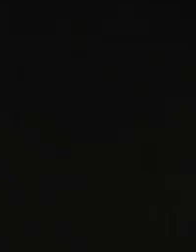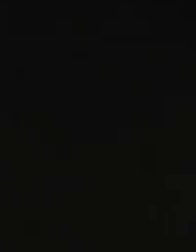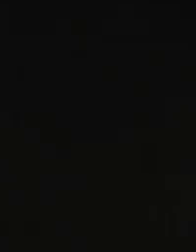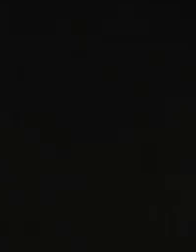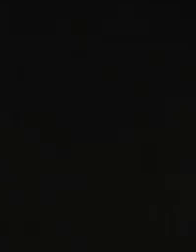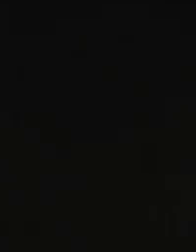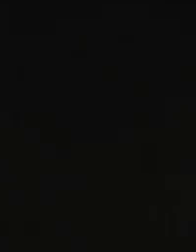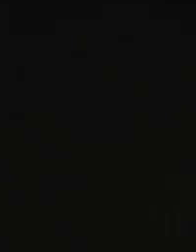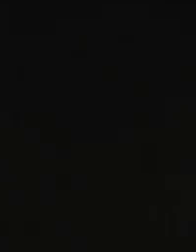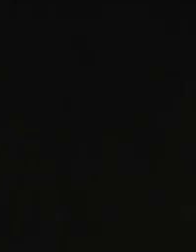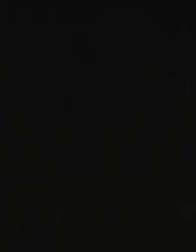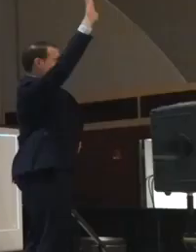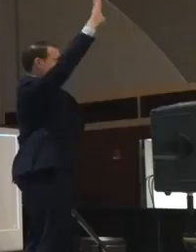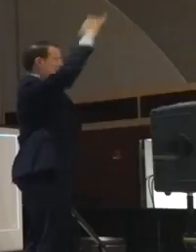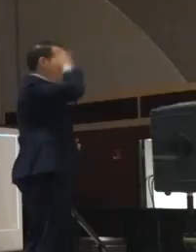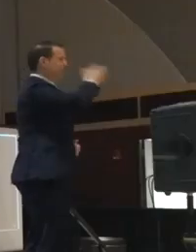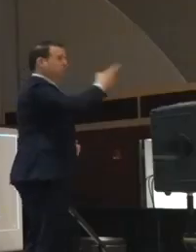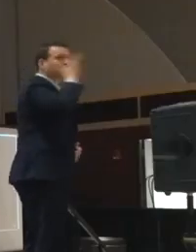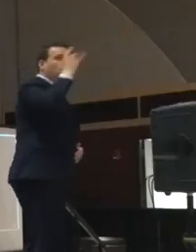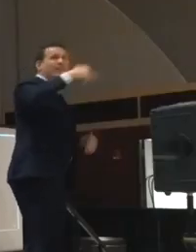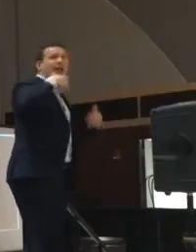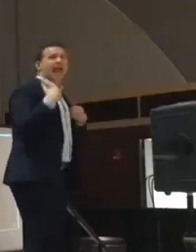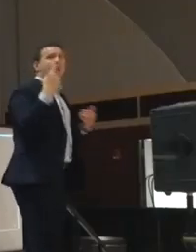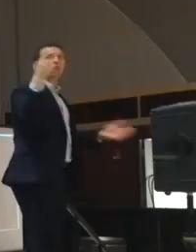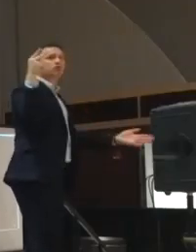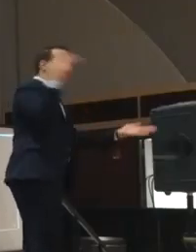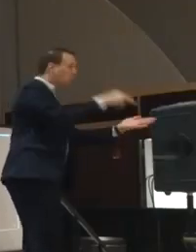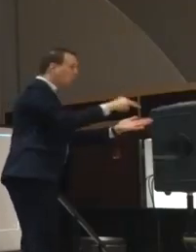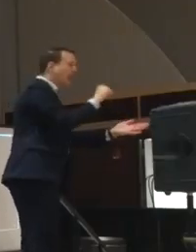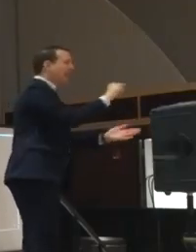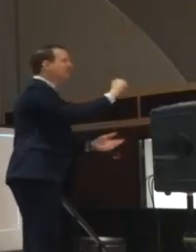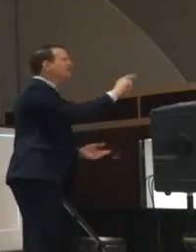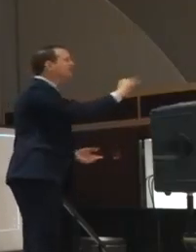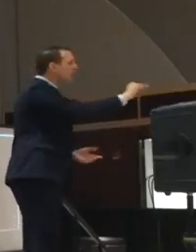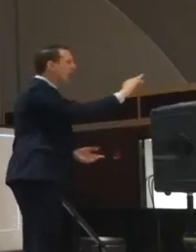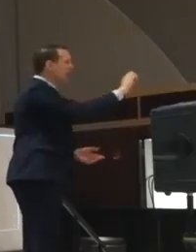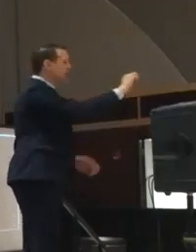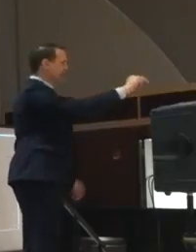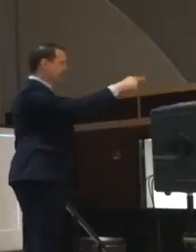Raise your hand, you saw that that animal was looking at the sunbeam. What?